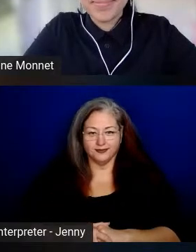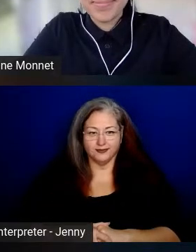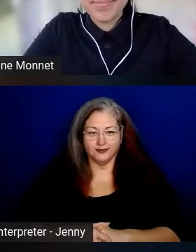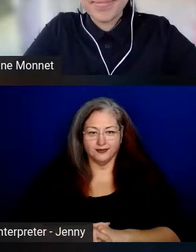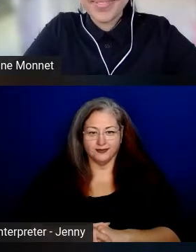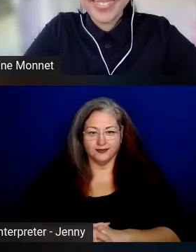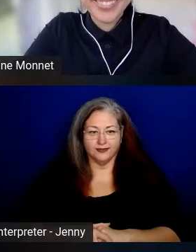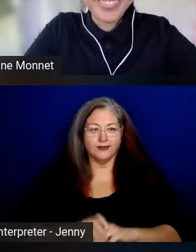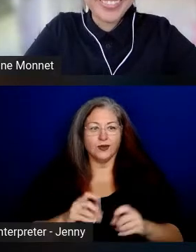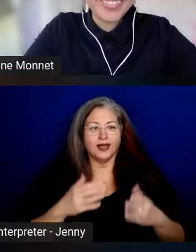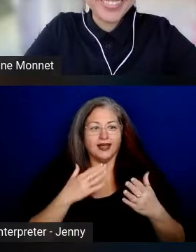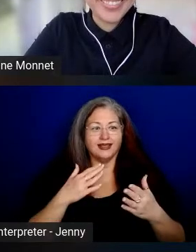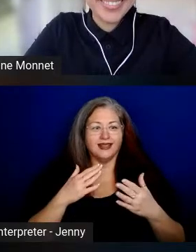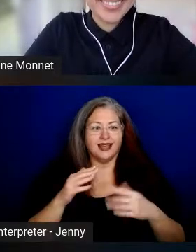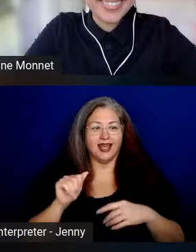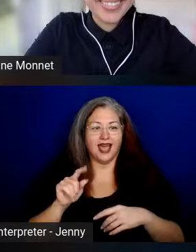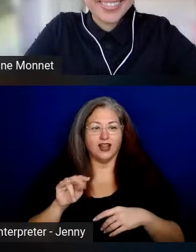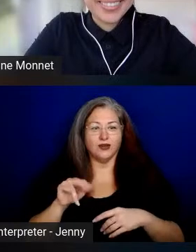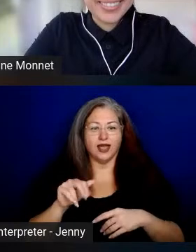Gracias, Adriana.